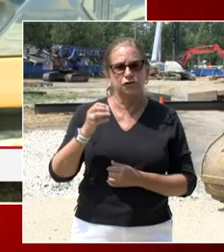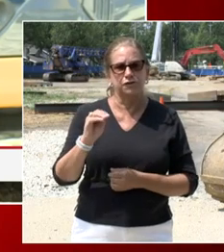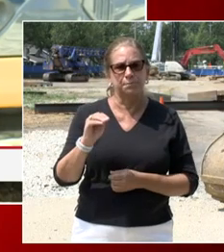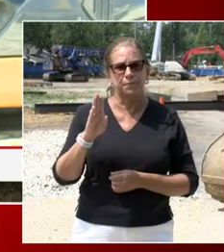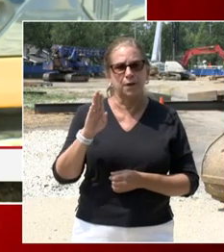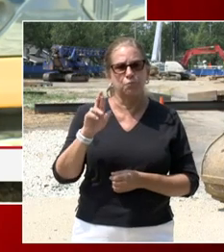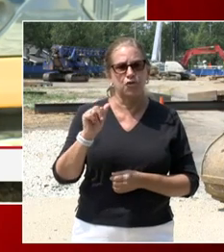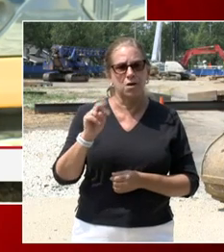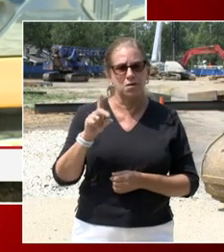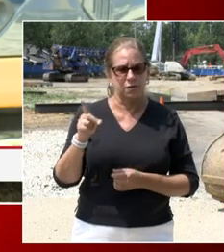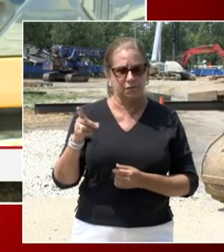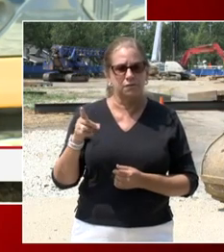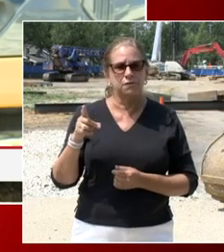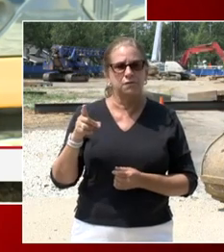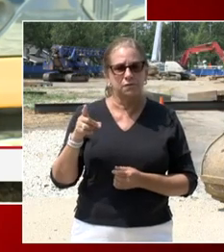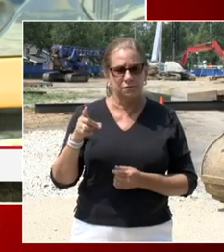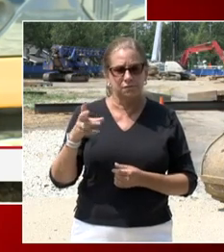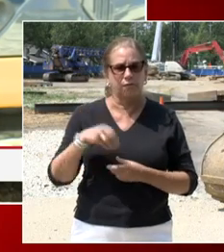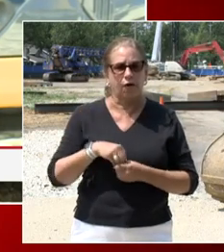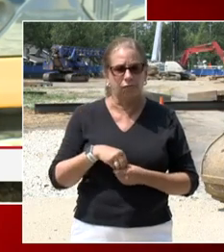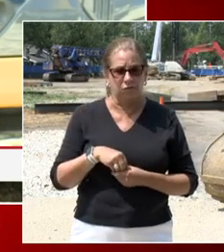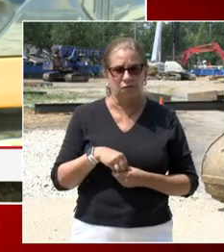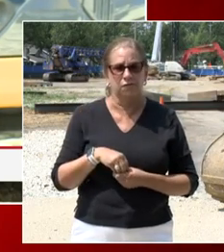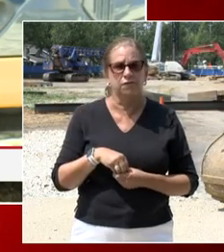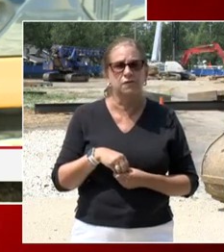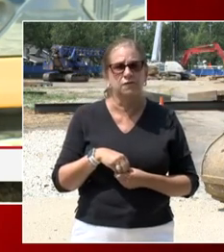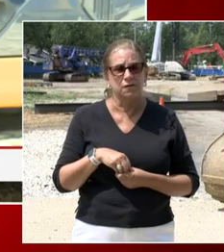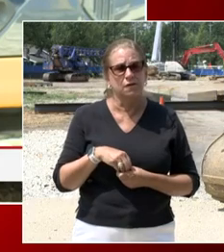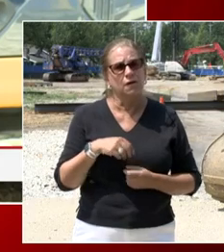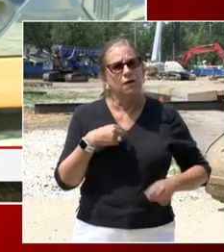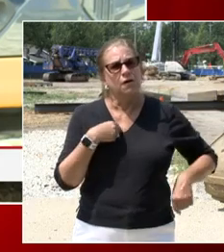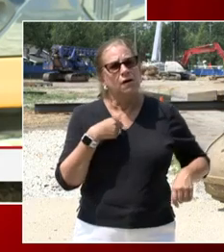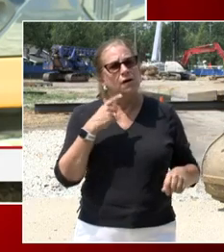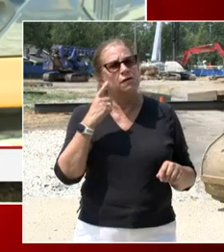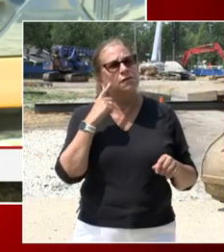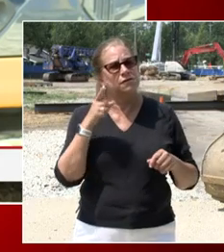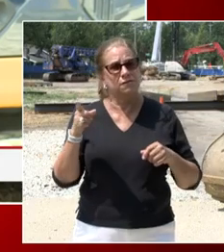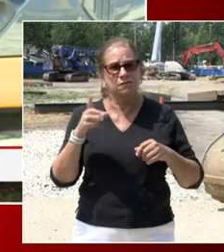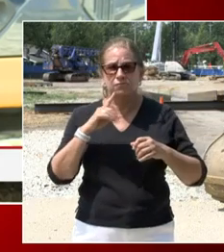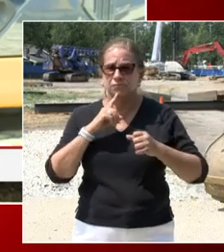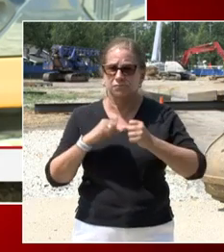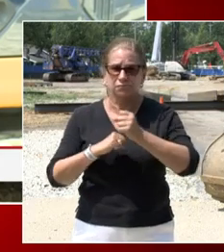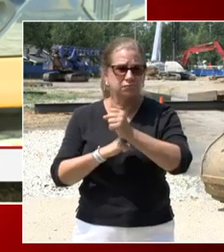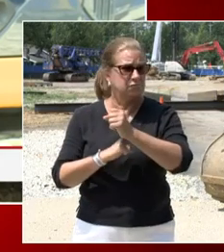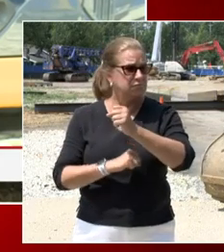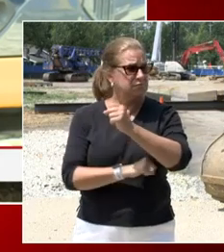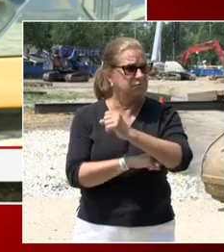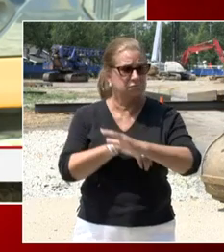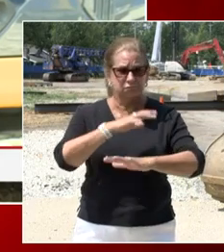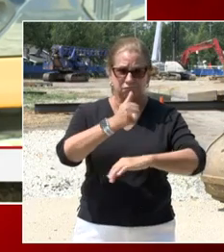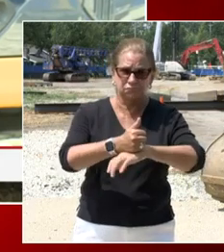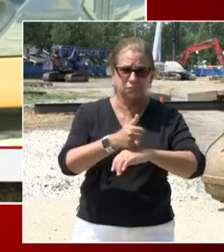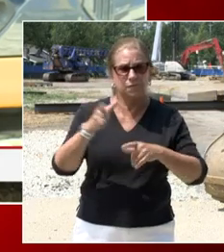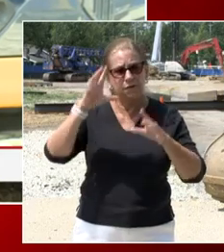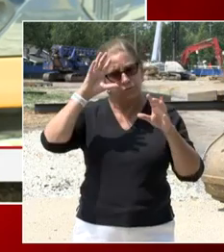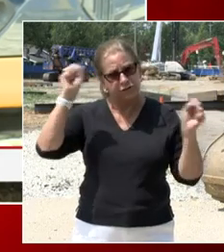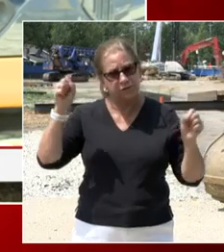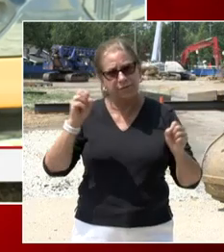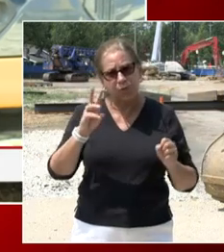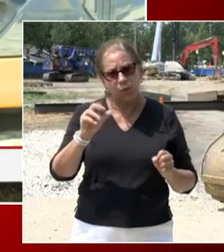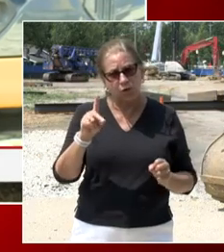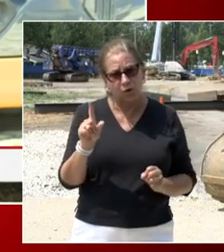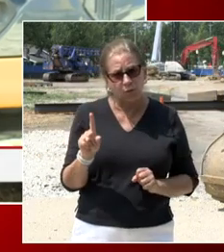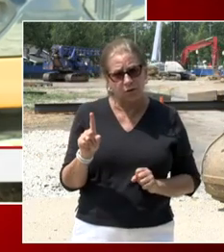was I guess the founding president in 1981, April 1981, and